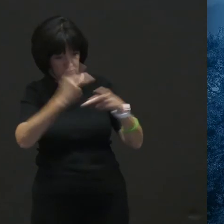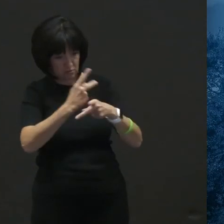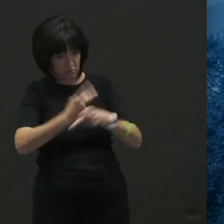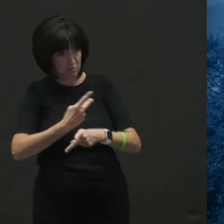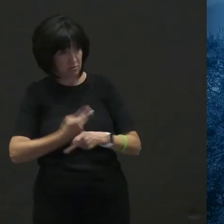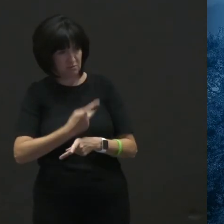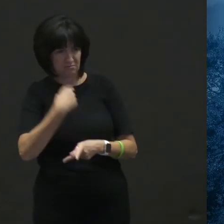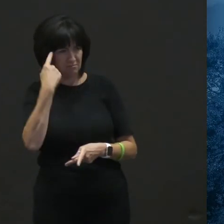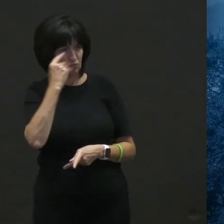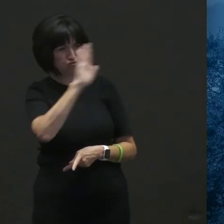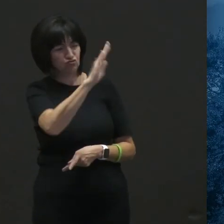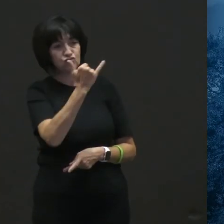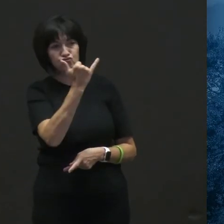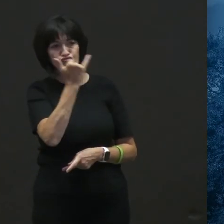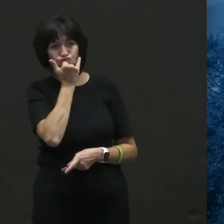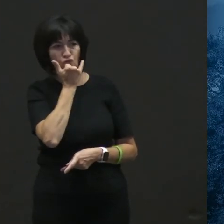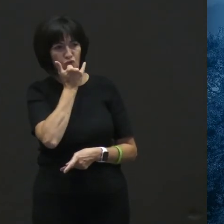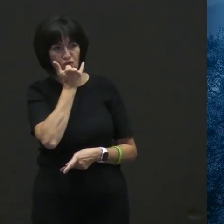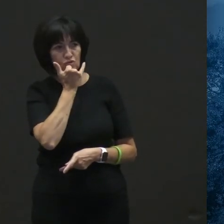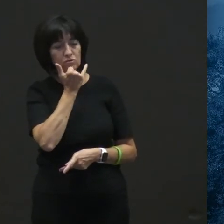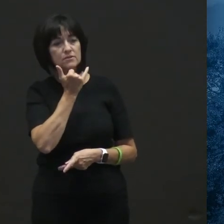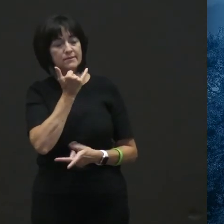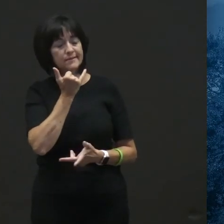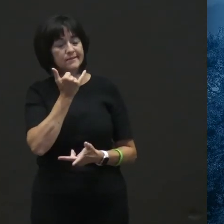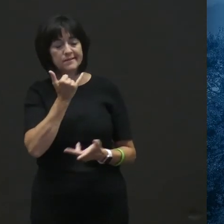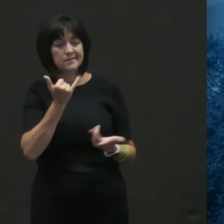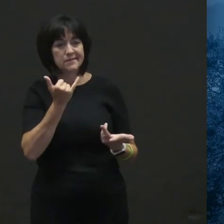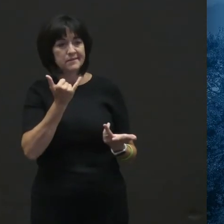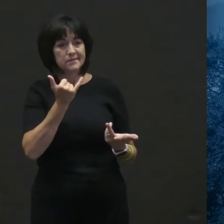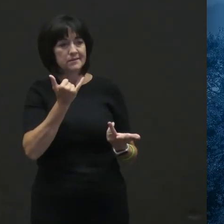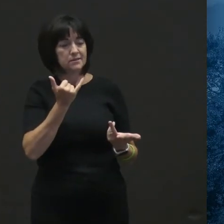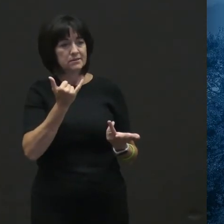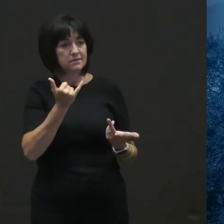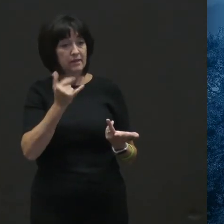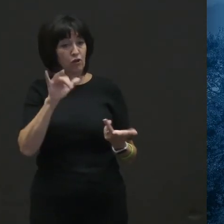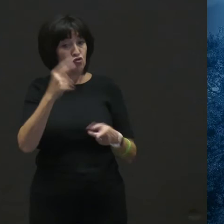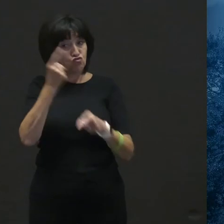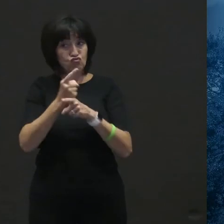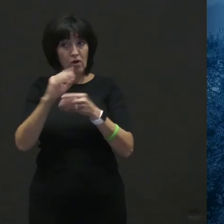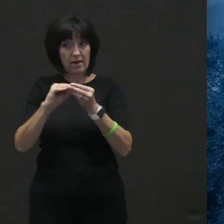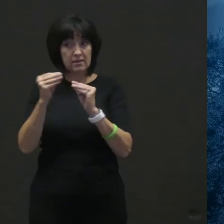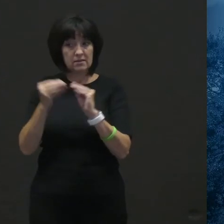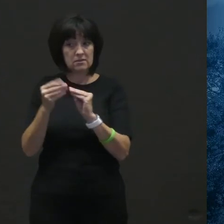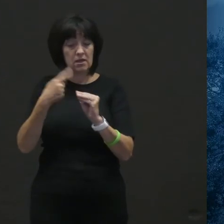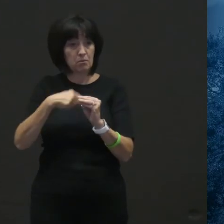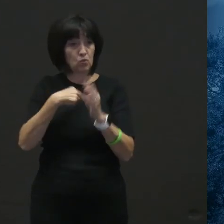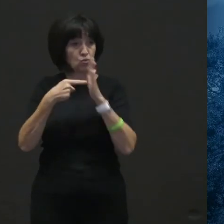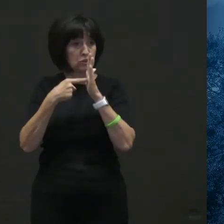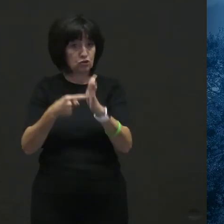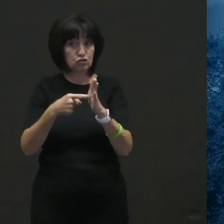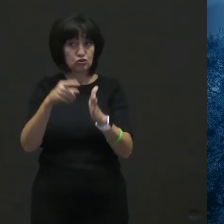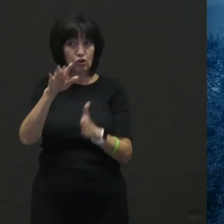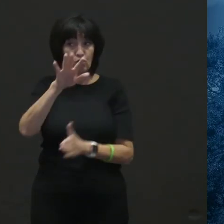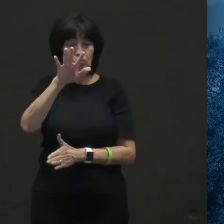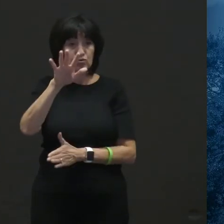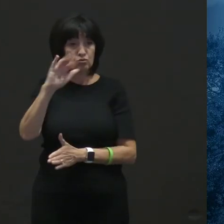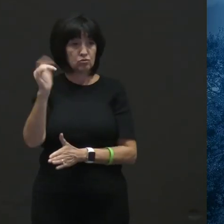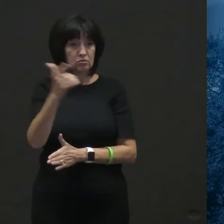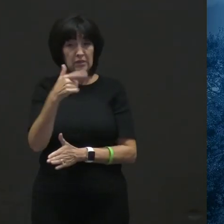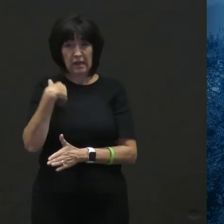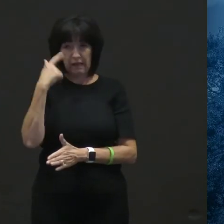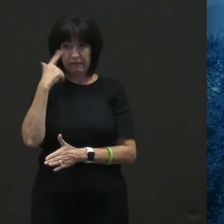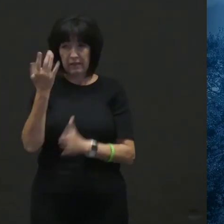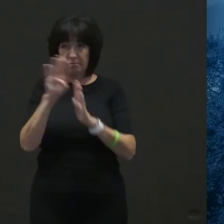the number of new positive cases on a 7-day moving average. The right number we showed everybody about 30